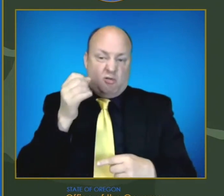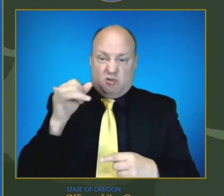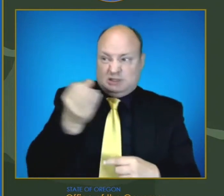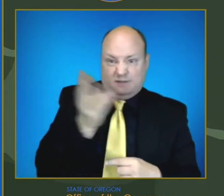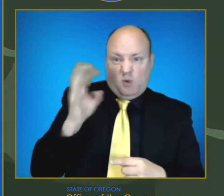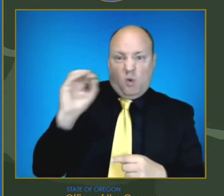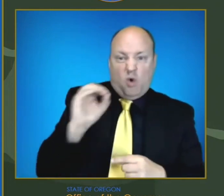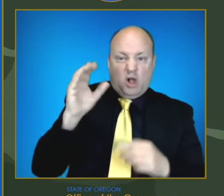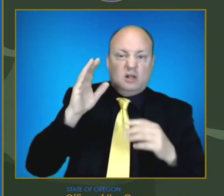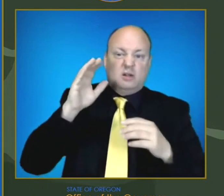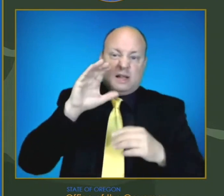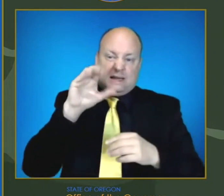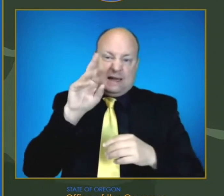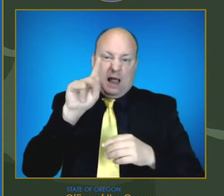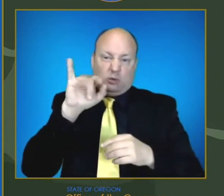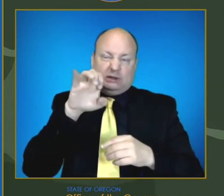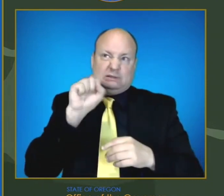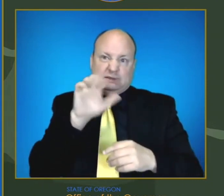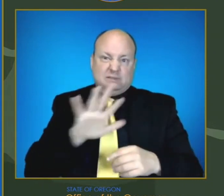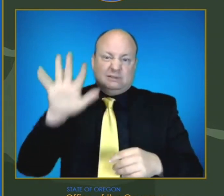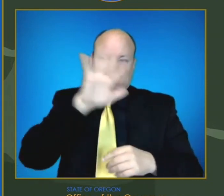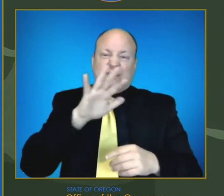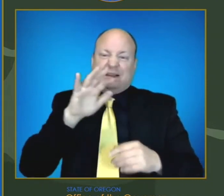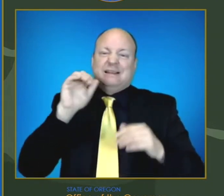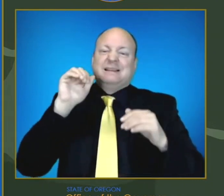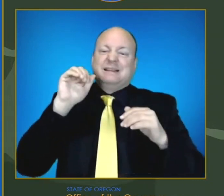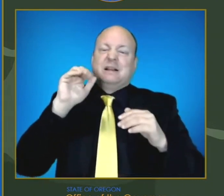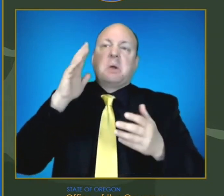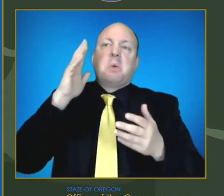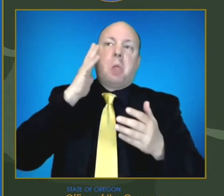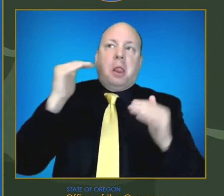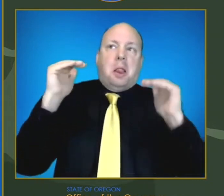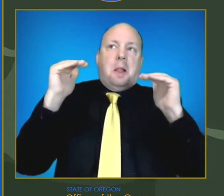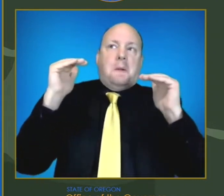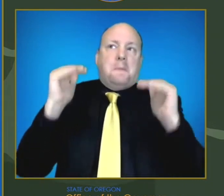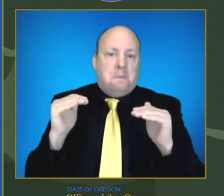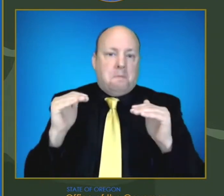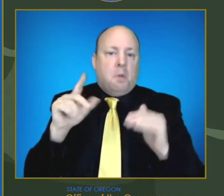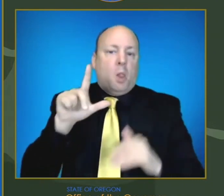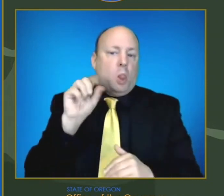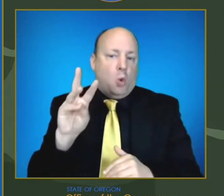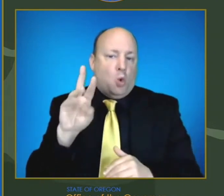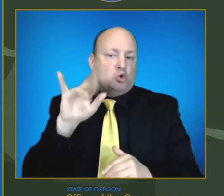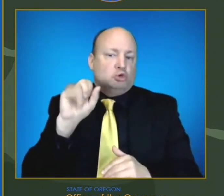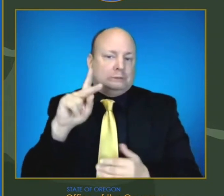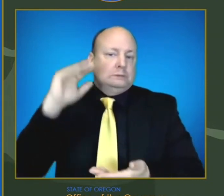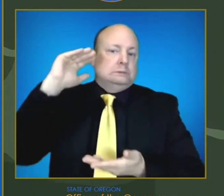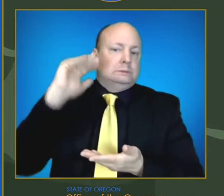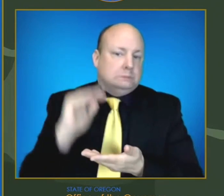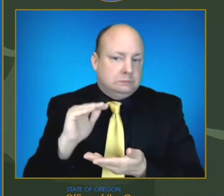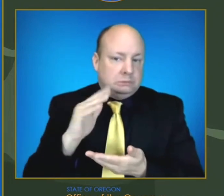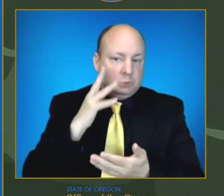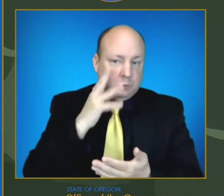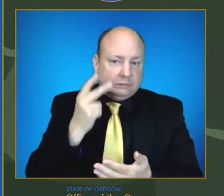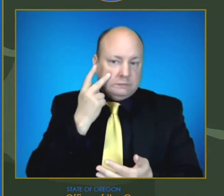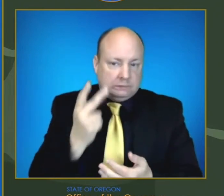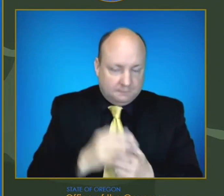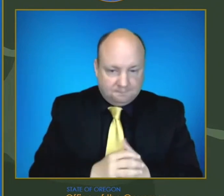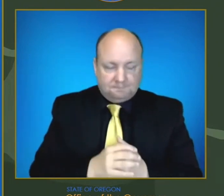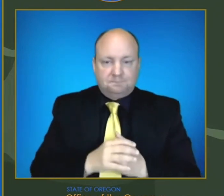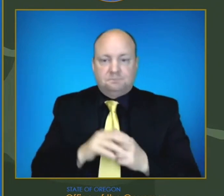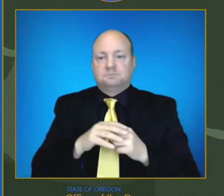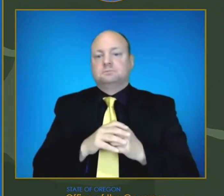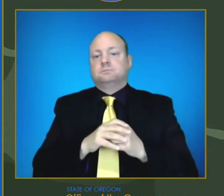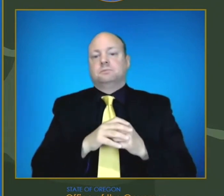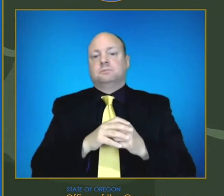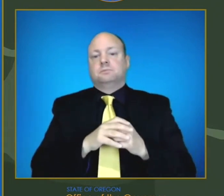provide some brief updates on our progress against the pandemic and the growth we've seen in vaccination rates. First, recent trend data clearly show the